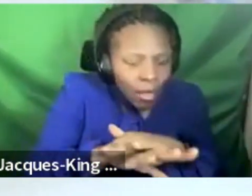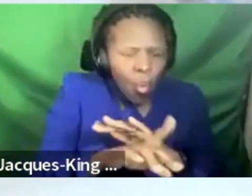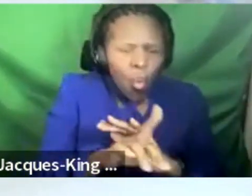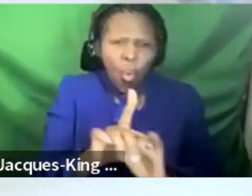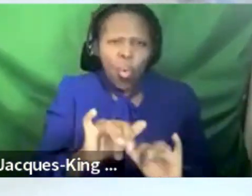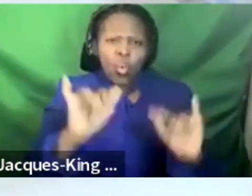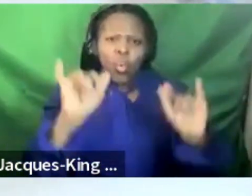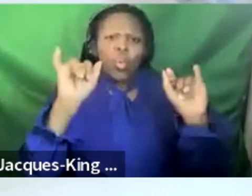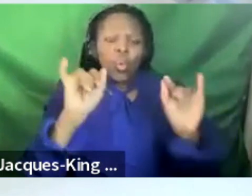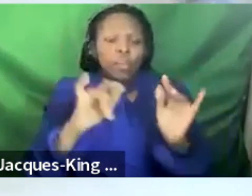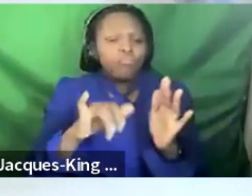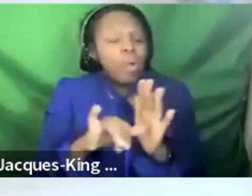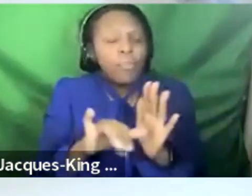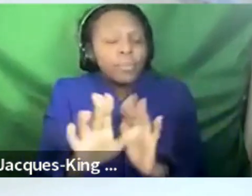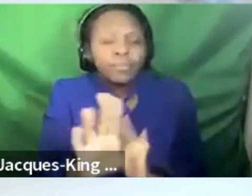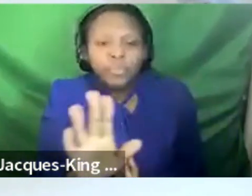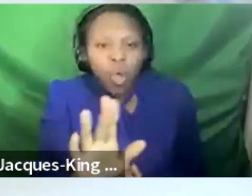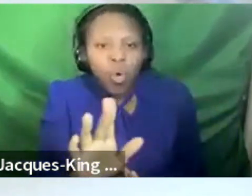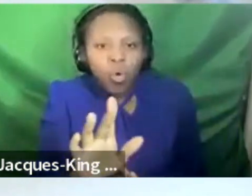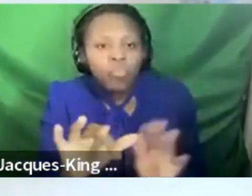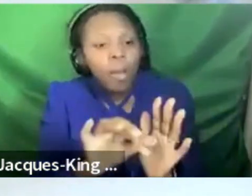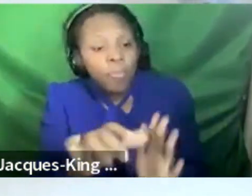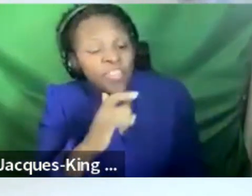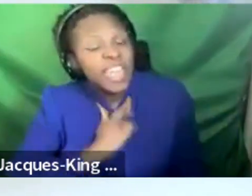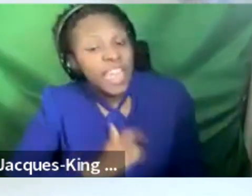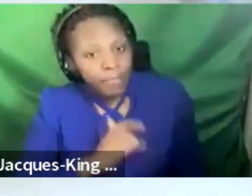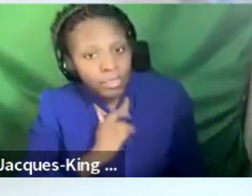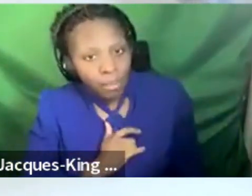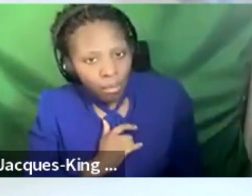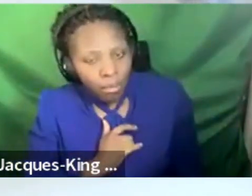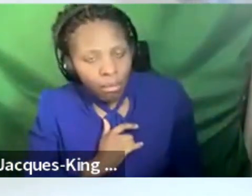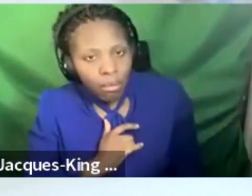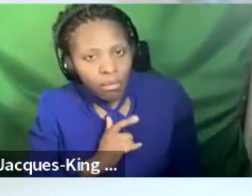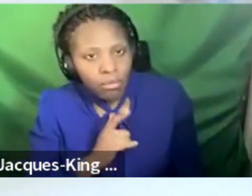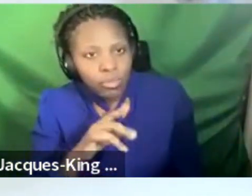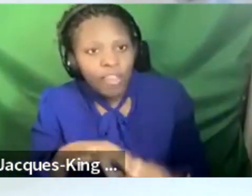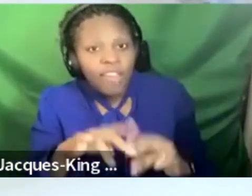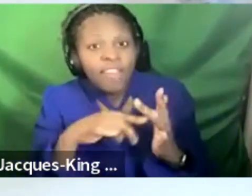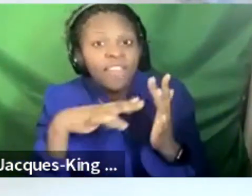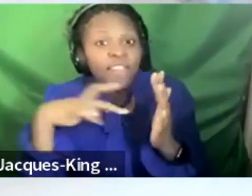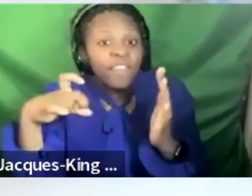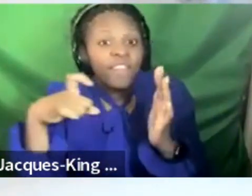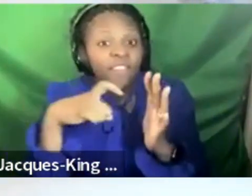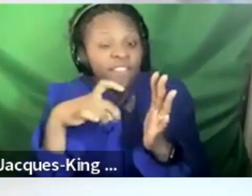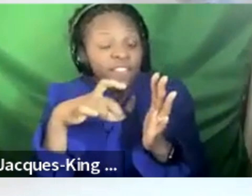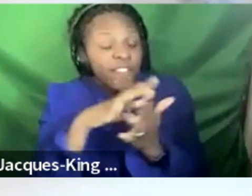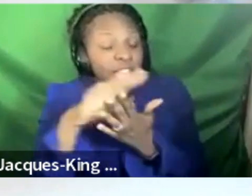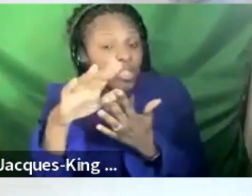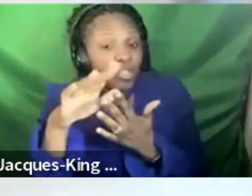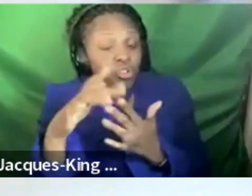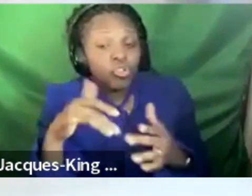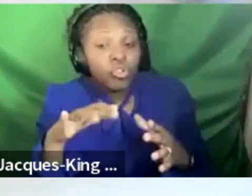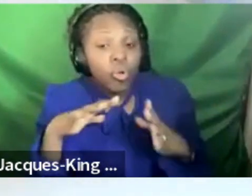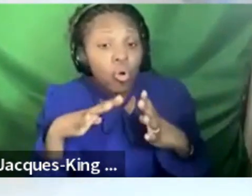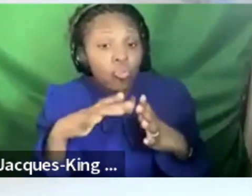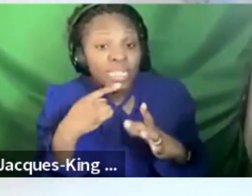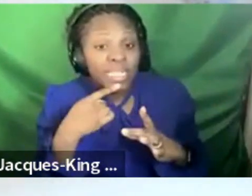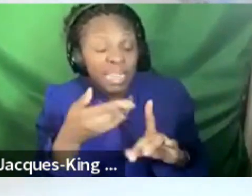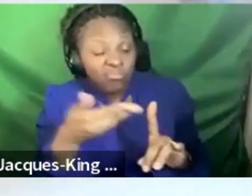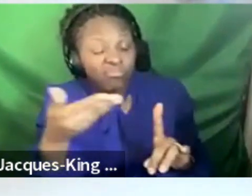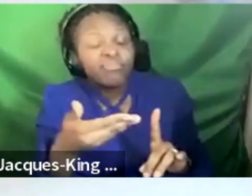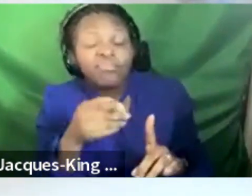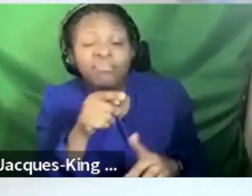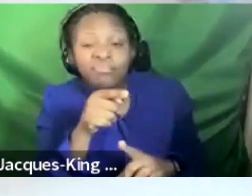is a problem. Like, okay, this is a problem for the characters, which Finch already identified, that these are things that are problems